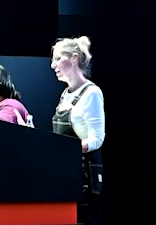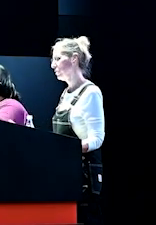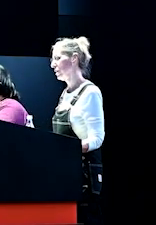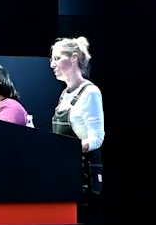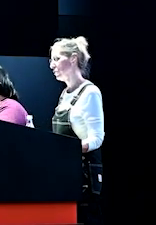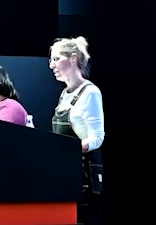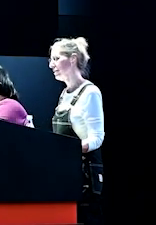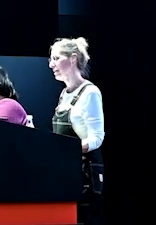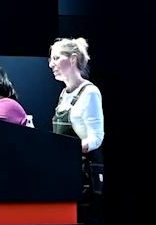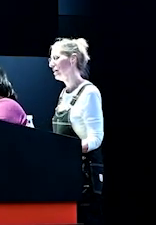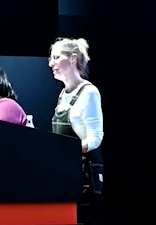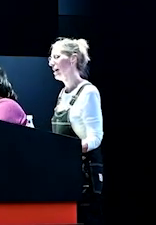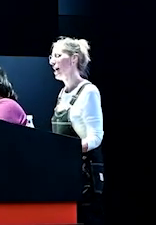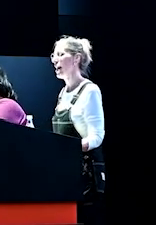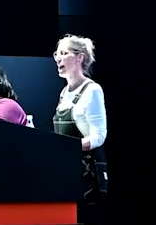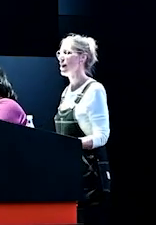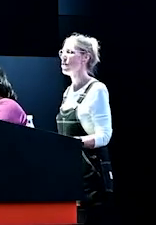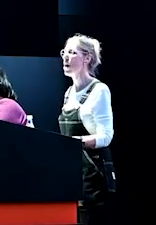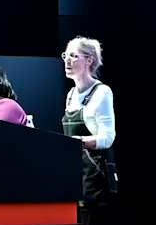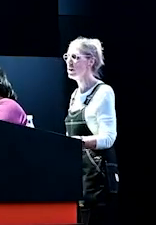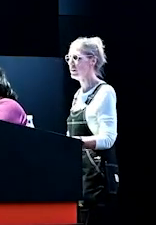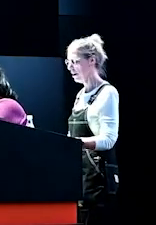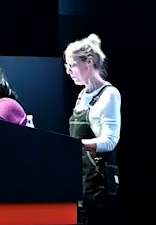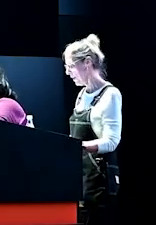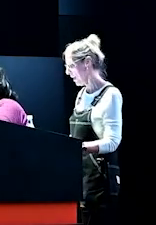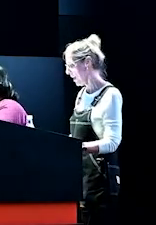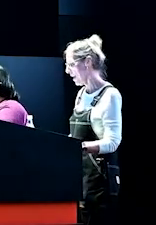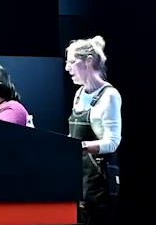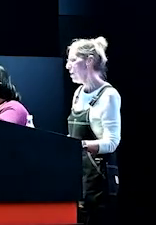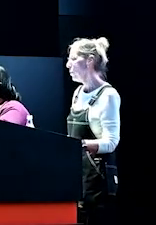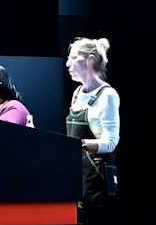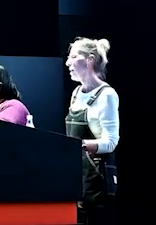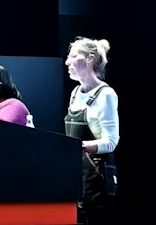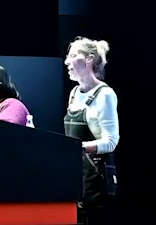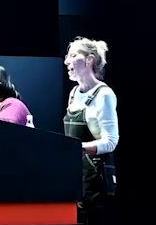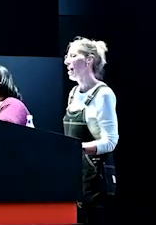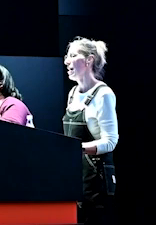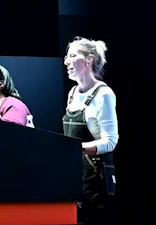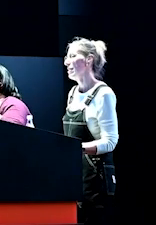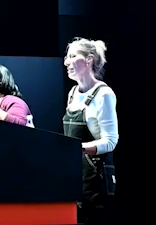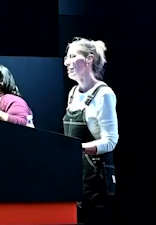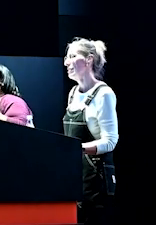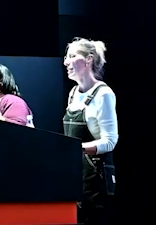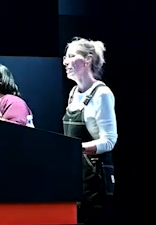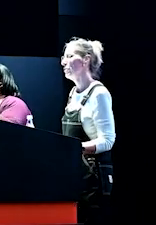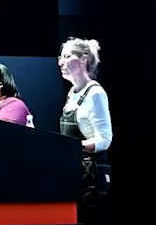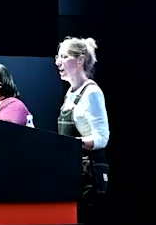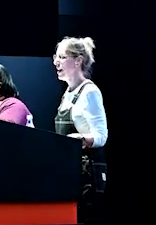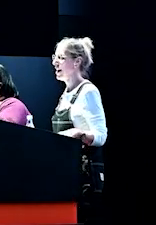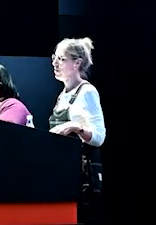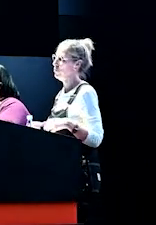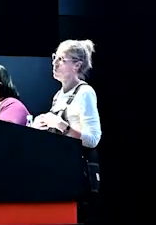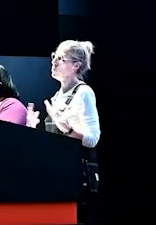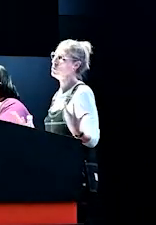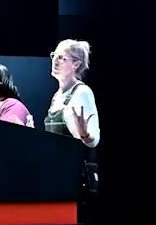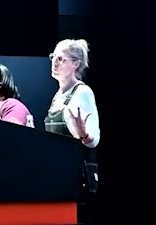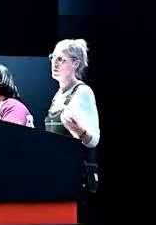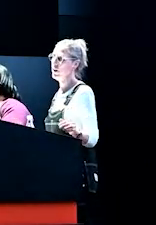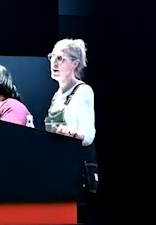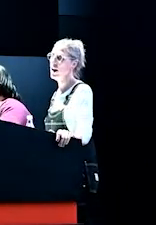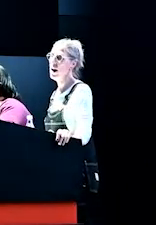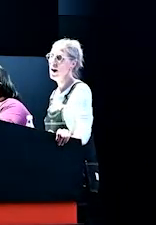with Charles Schulz. It was a young company with a kind of a